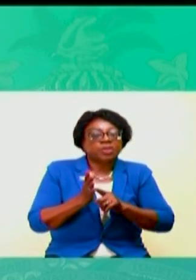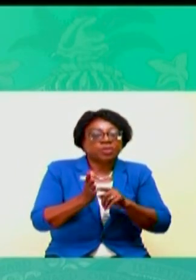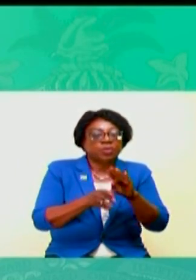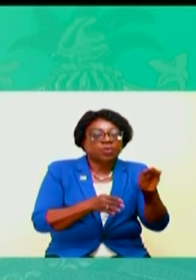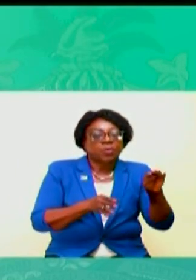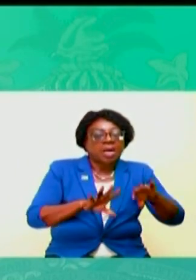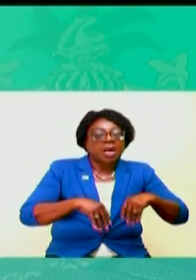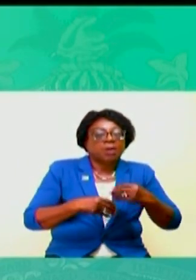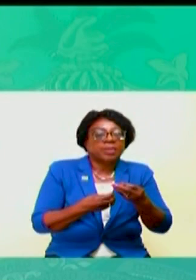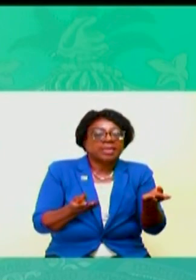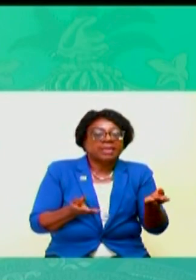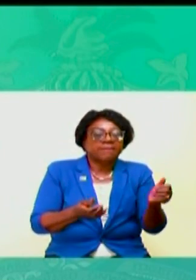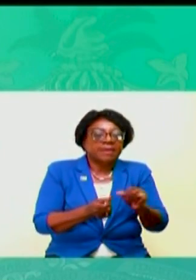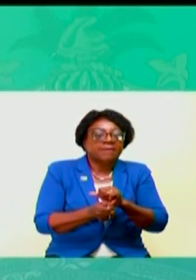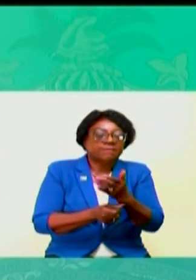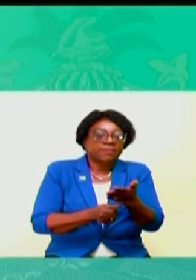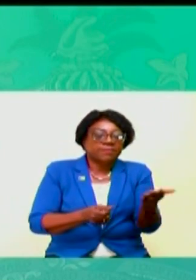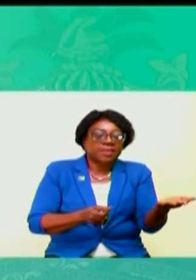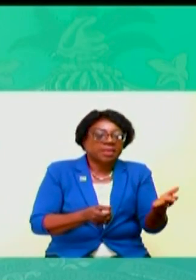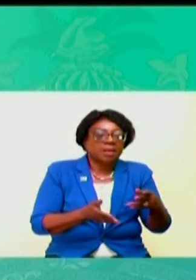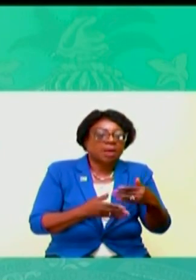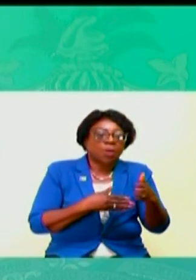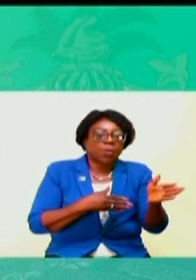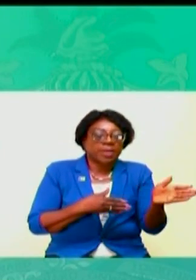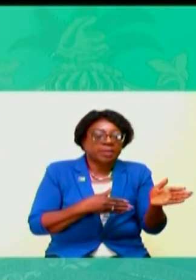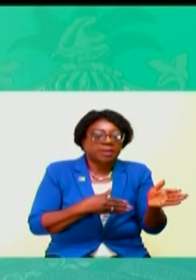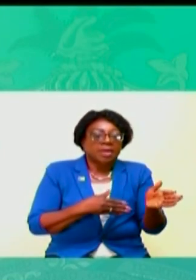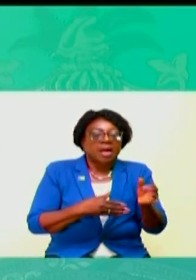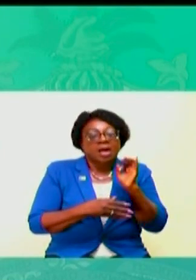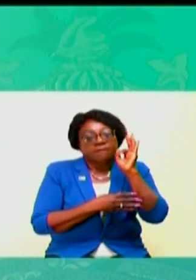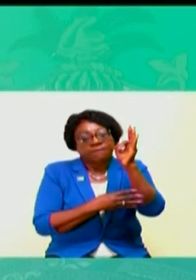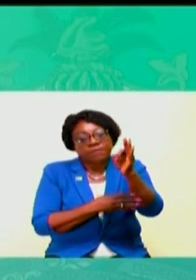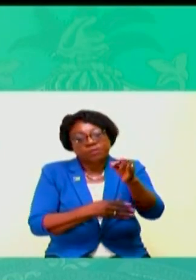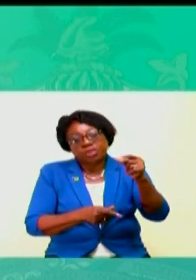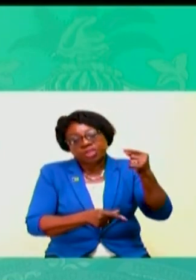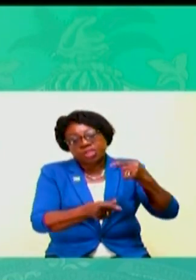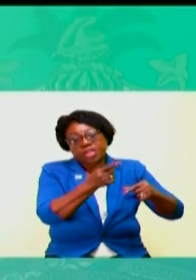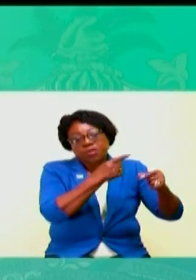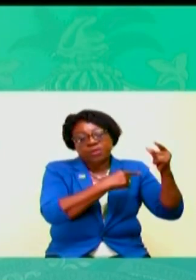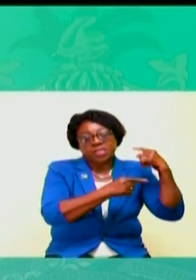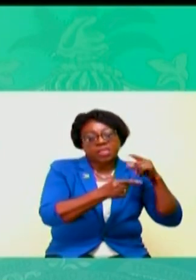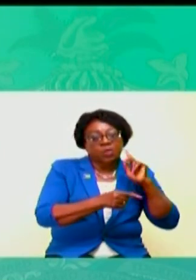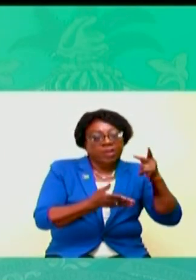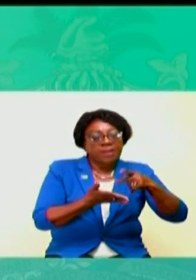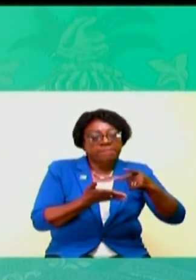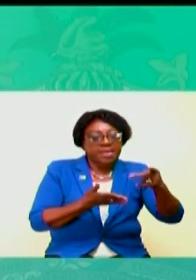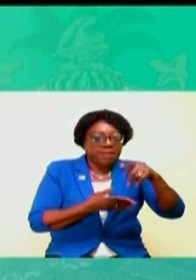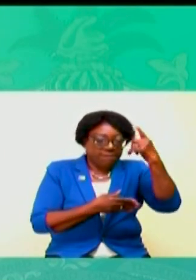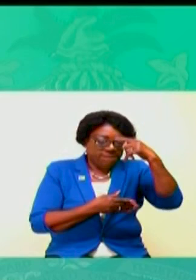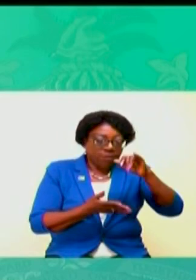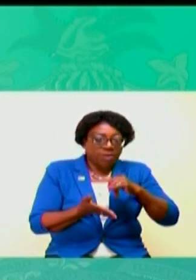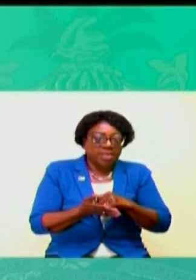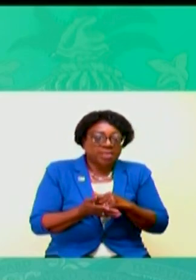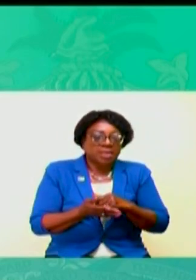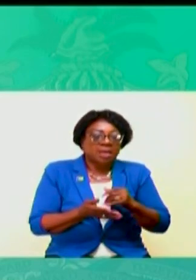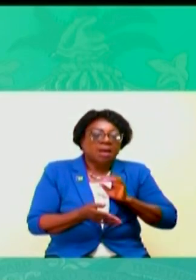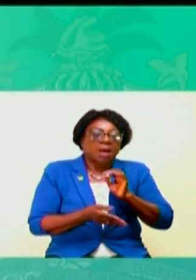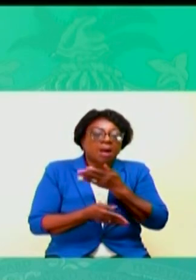away. And future generations gonna pay for it. Our children and our children's children. This is